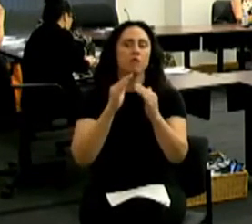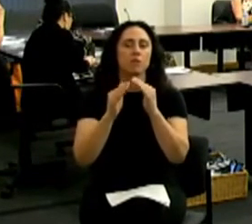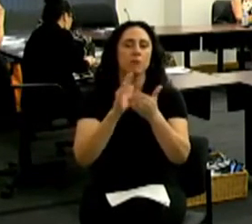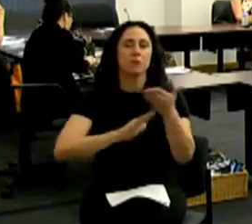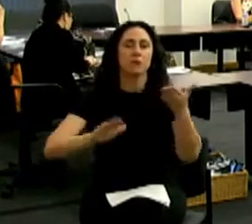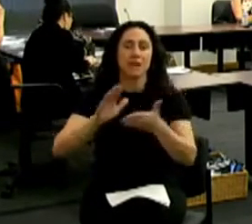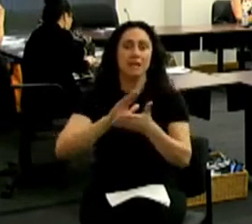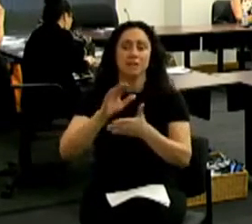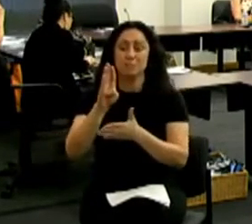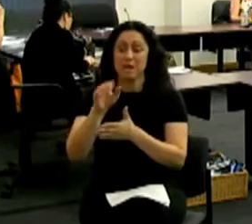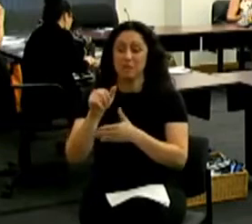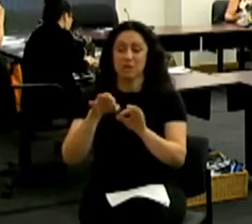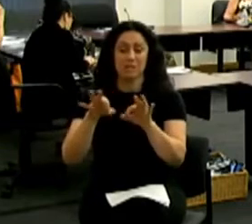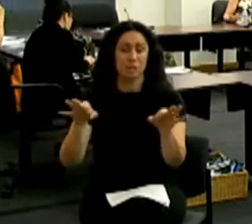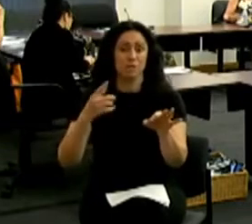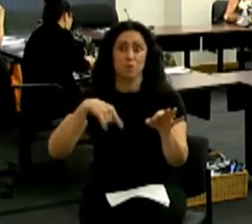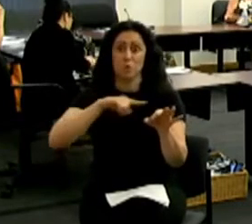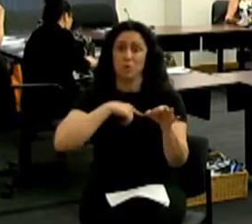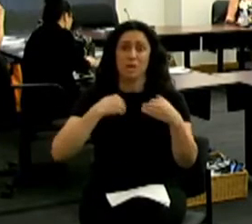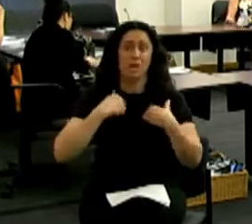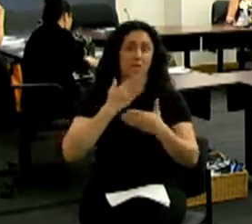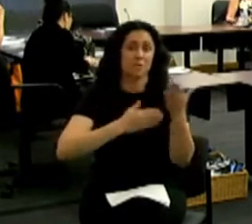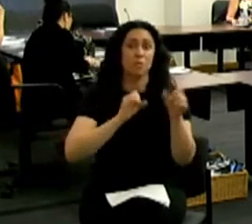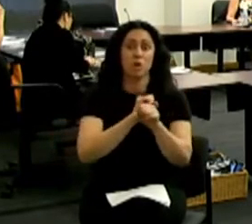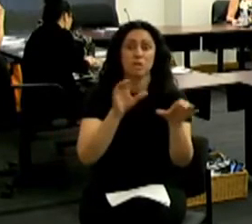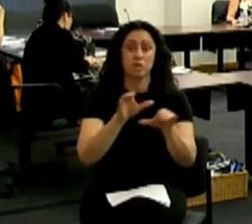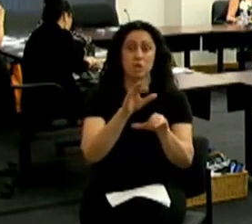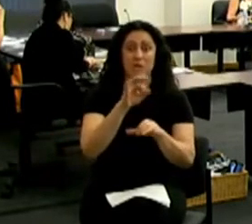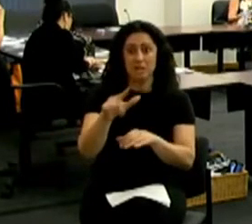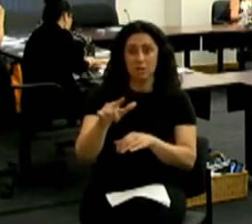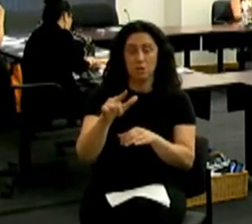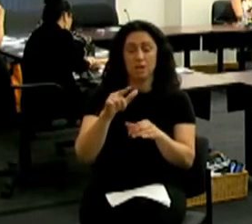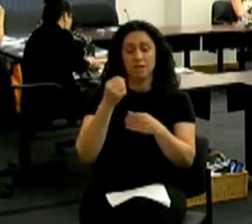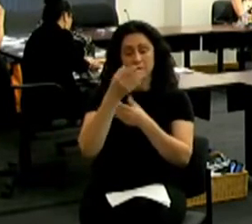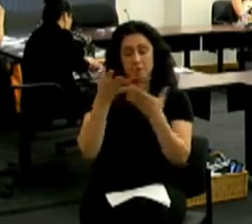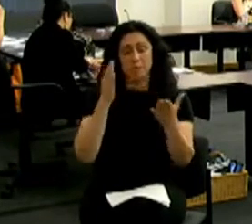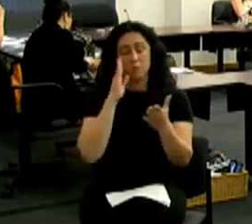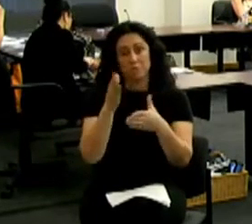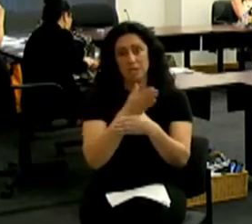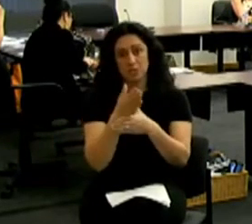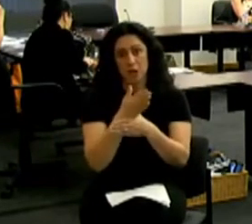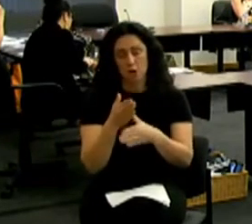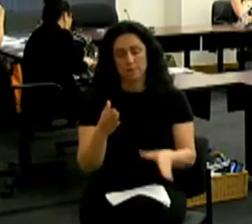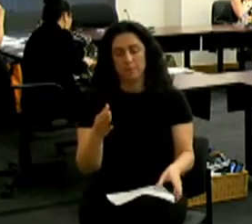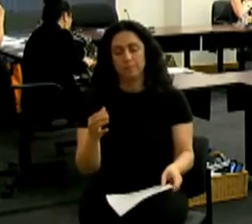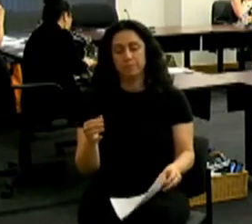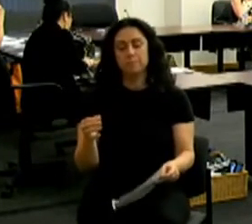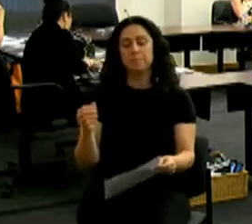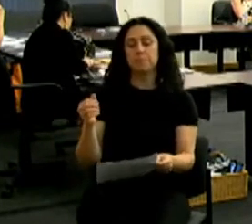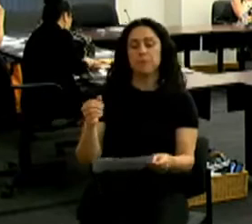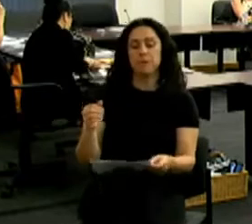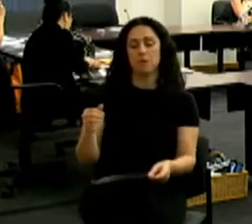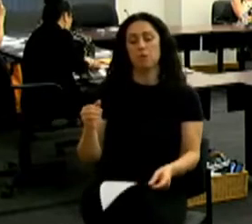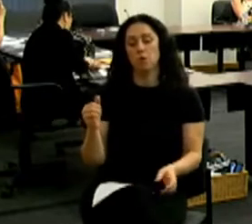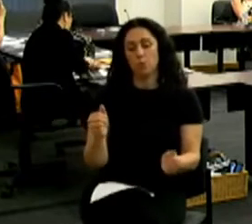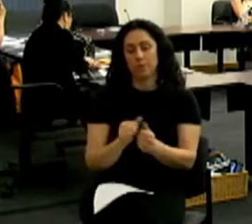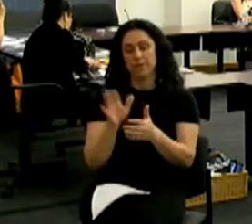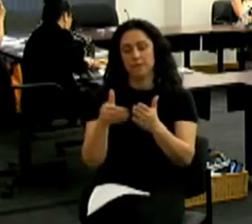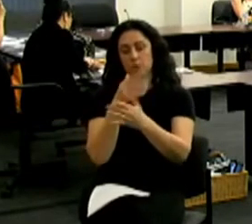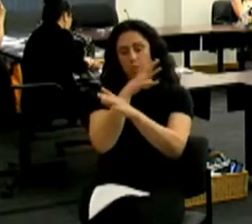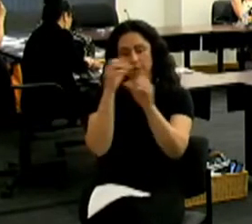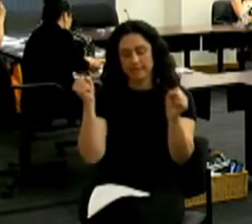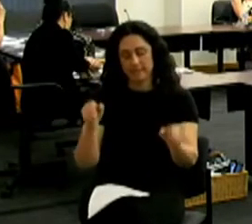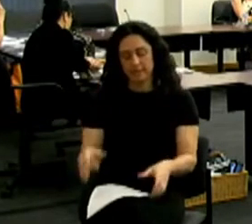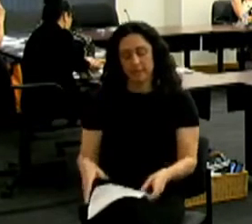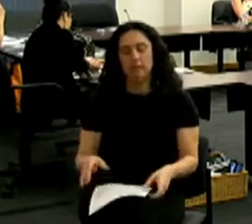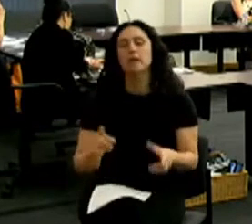college baccalaureate degrees. So we've got some work to do in Illinois. So this information will be shared with him going forward.